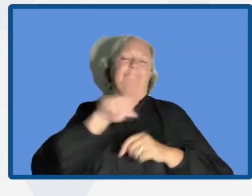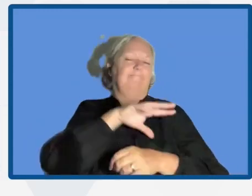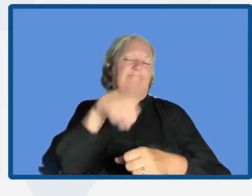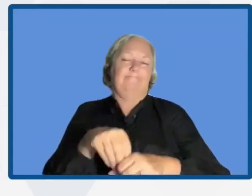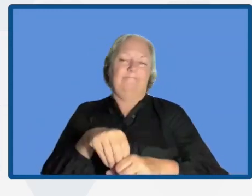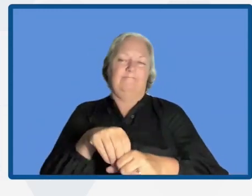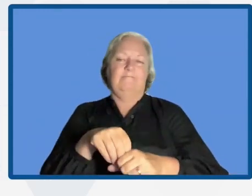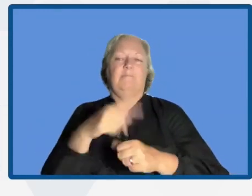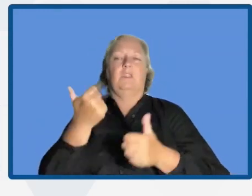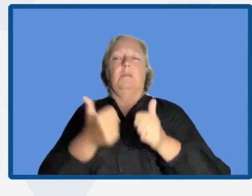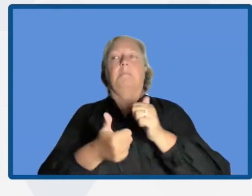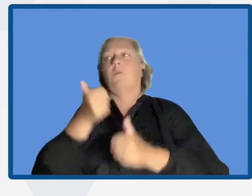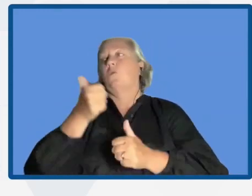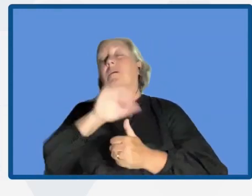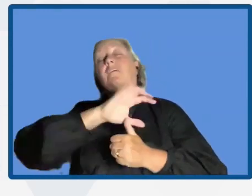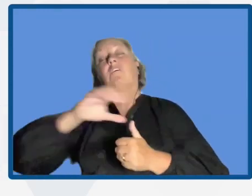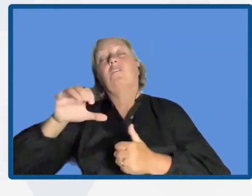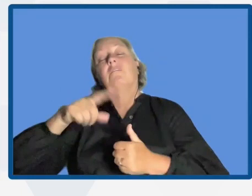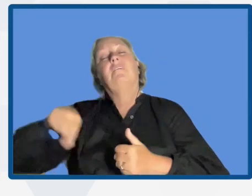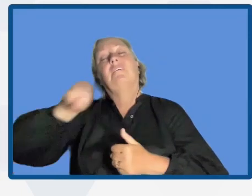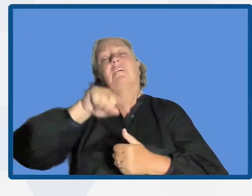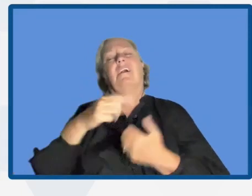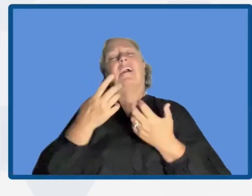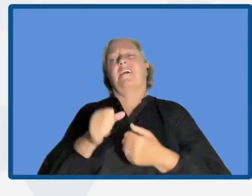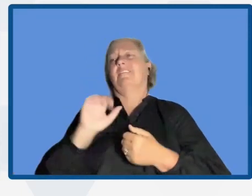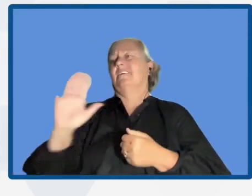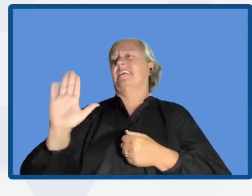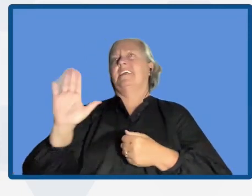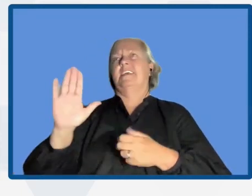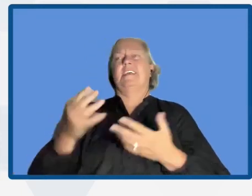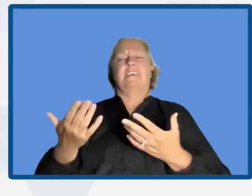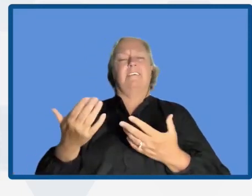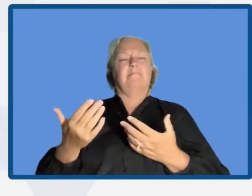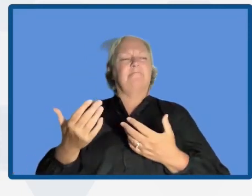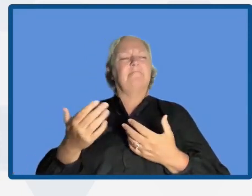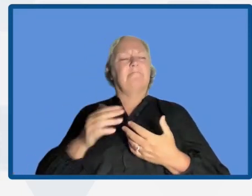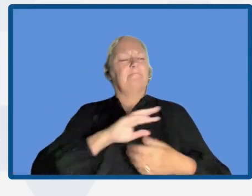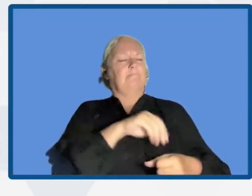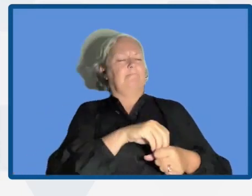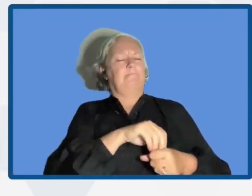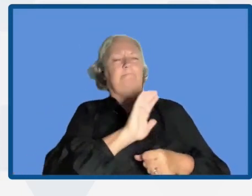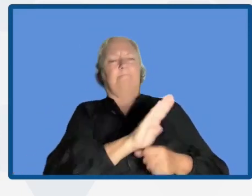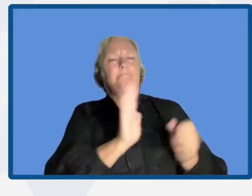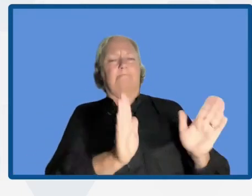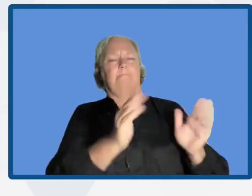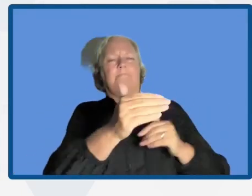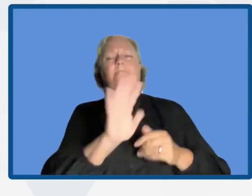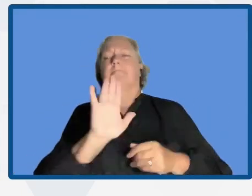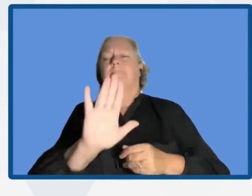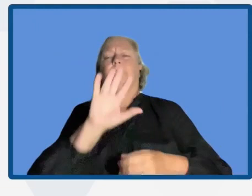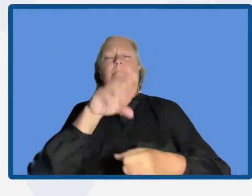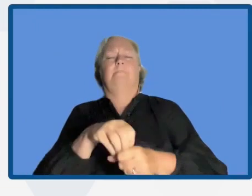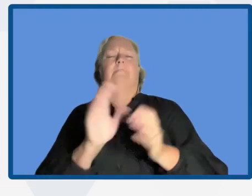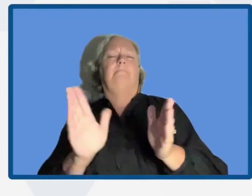most countries, they have territorial presence, and